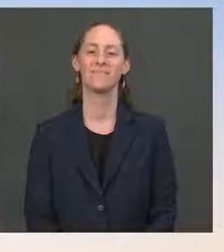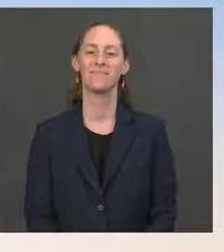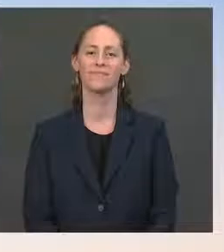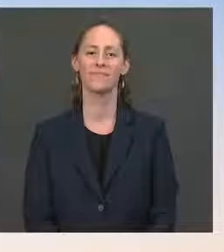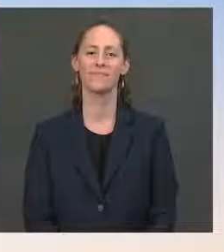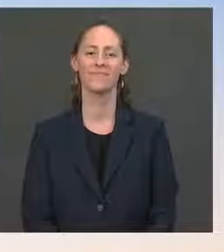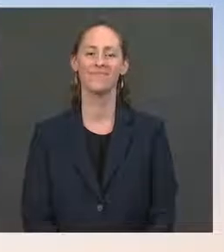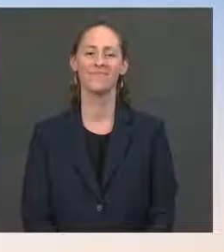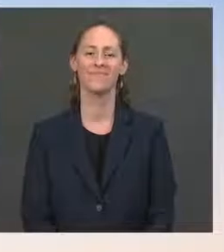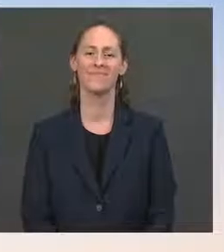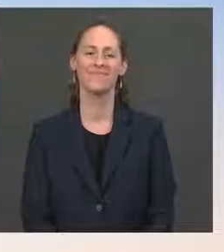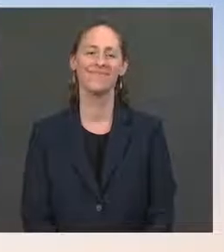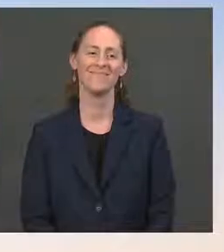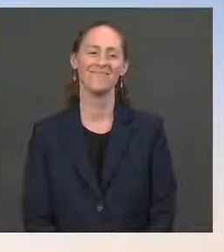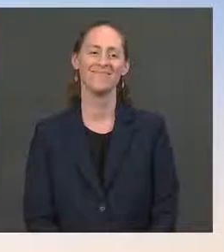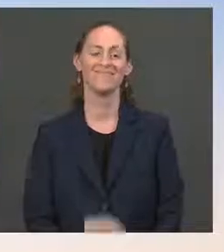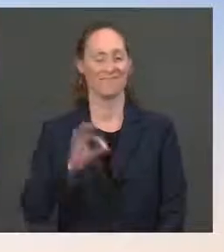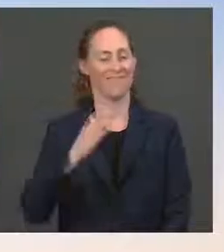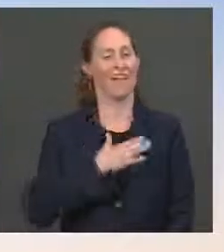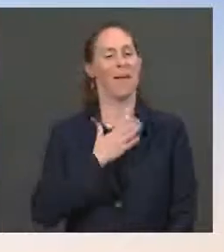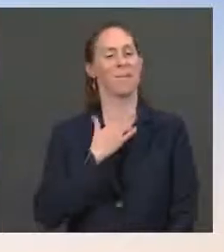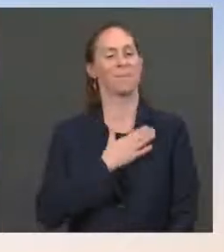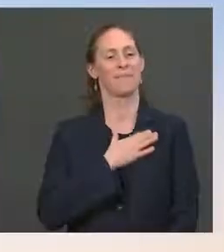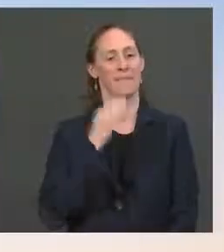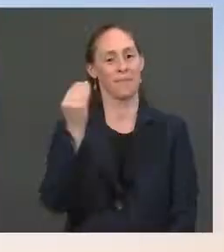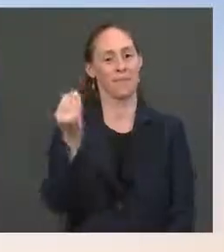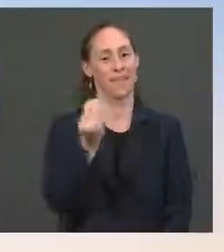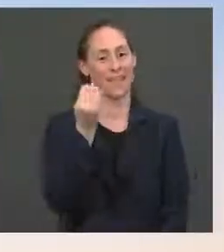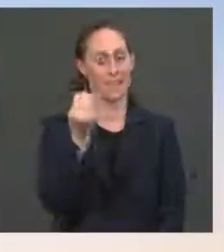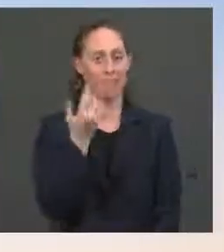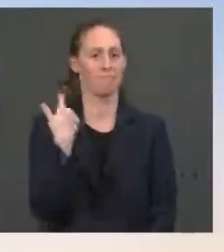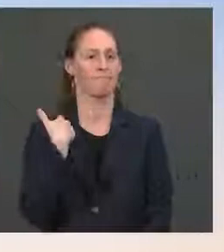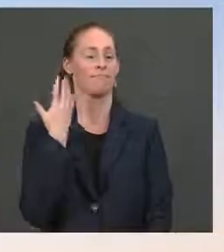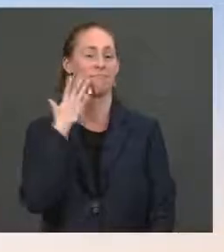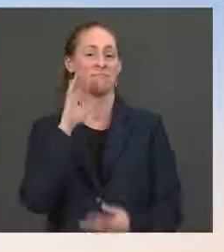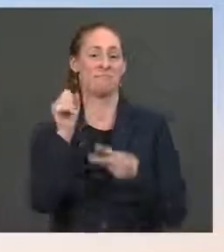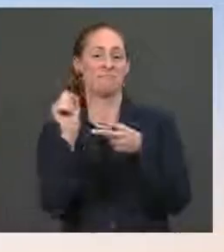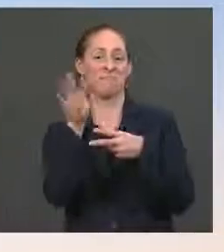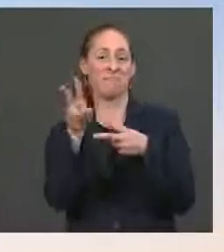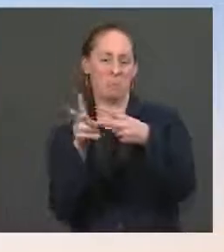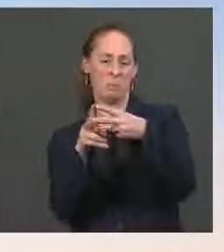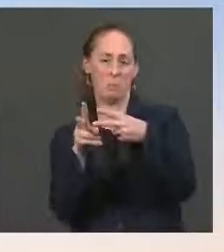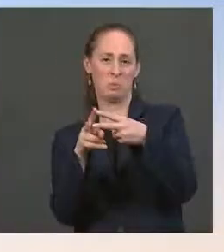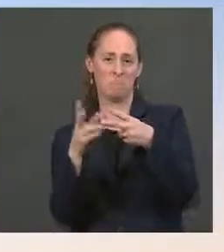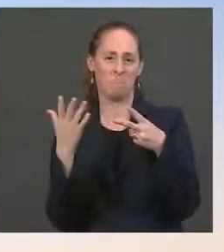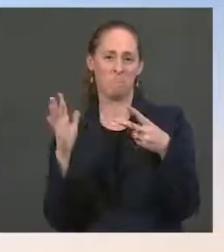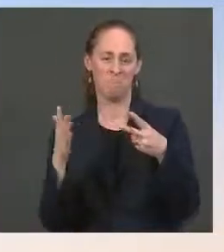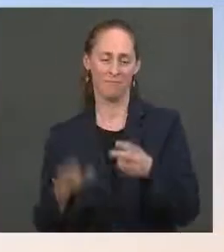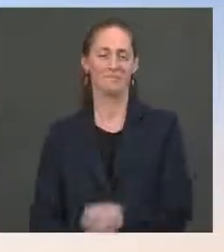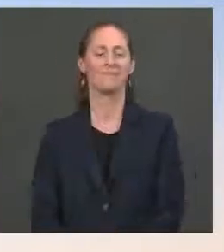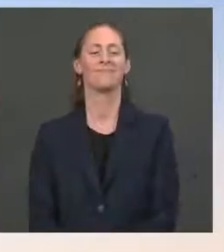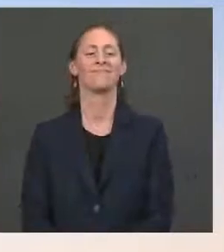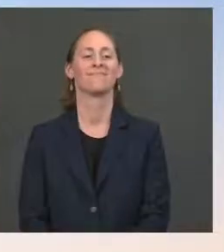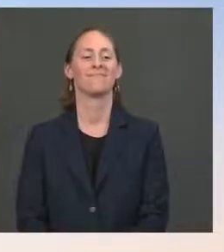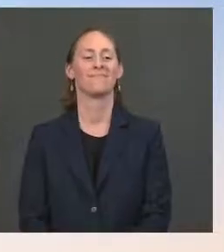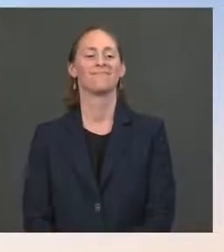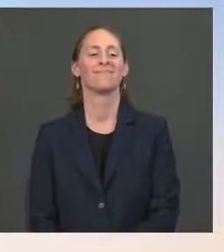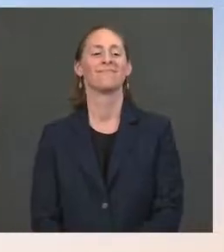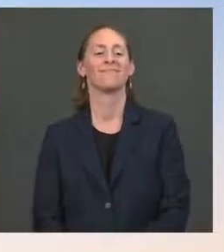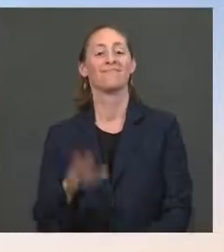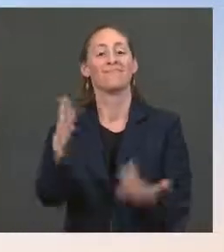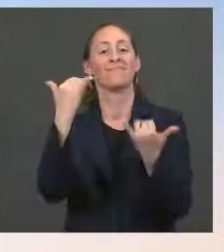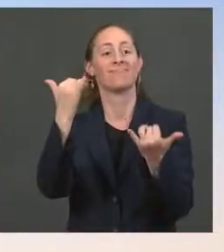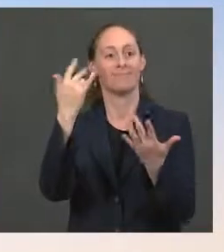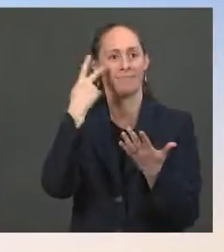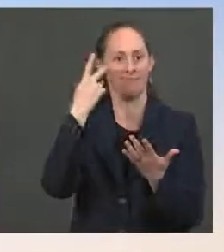Okay, happy Monday. Two items for all of you at the top. We're seeing strong movement and early action toward vaccine